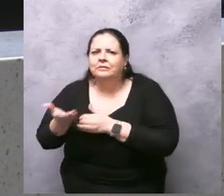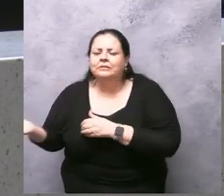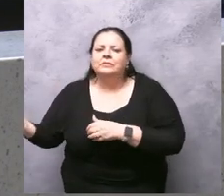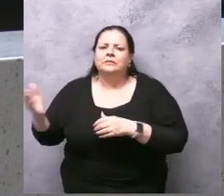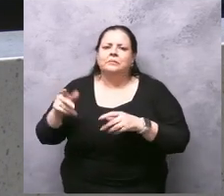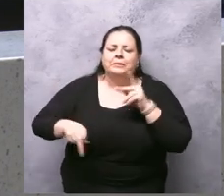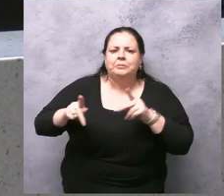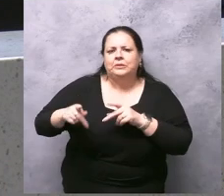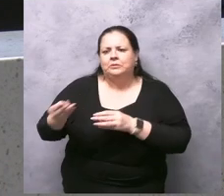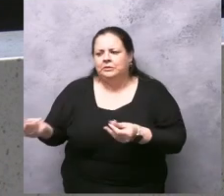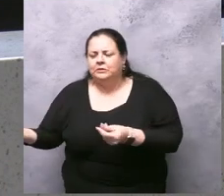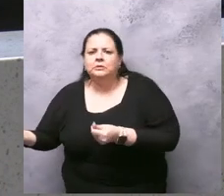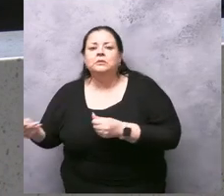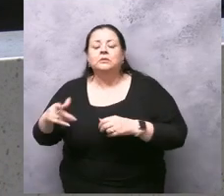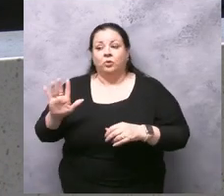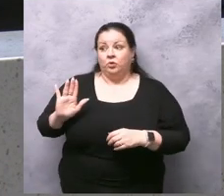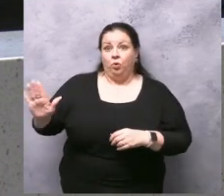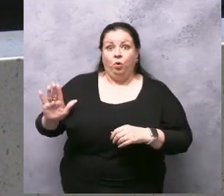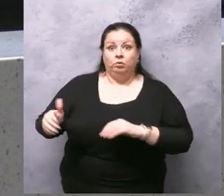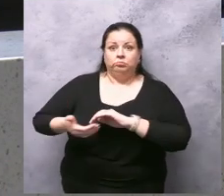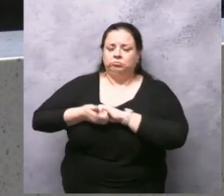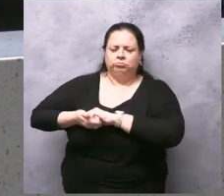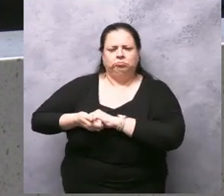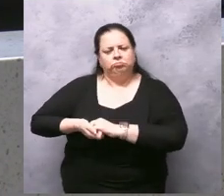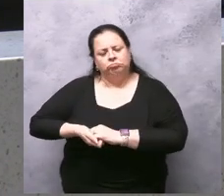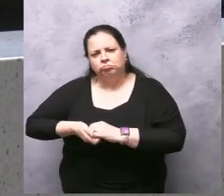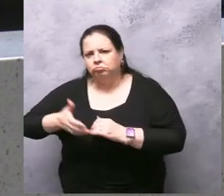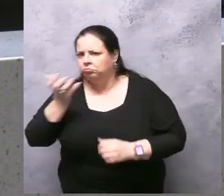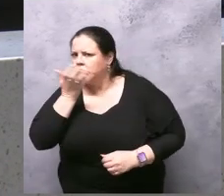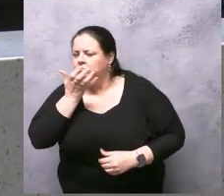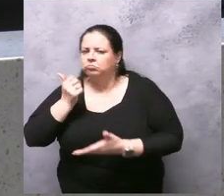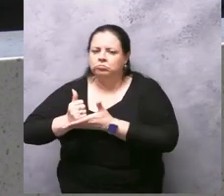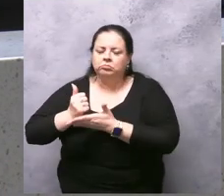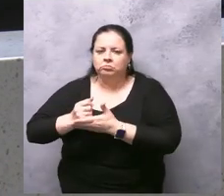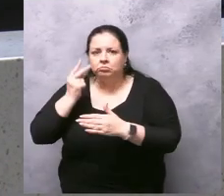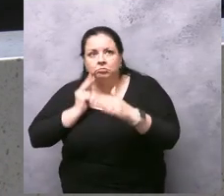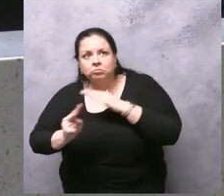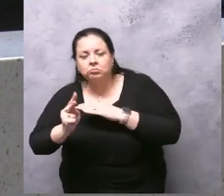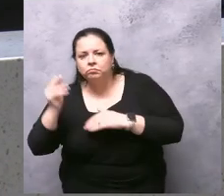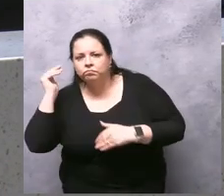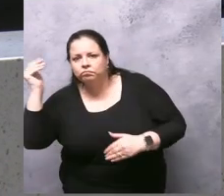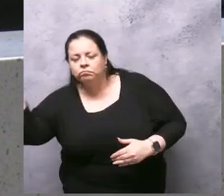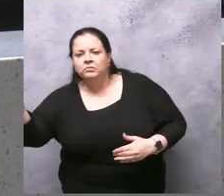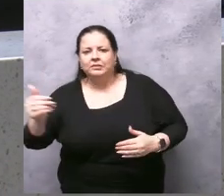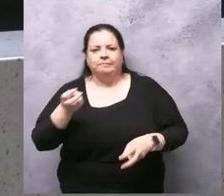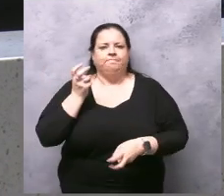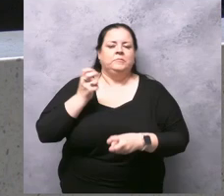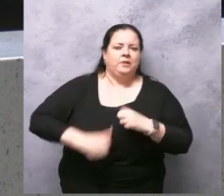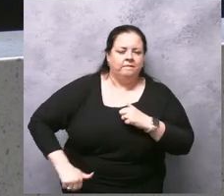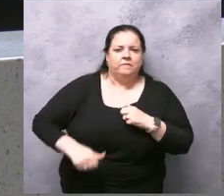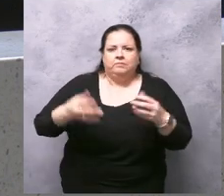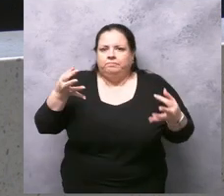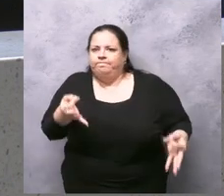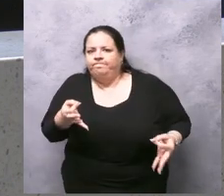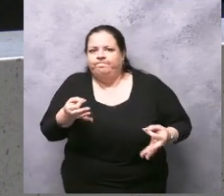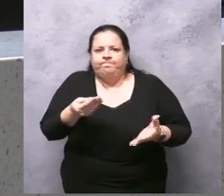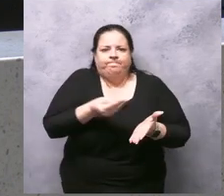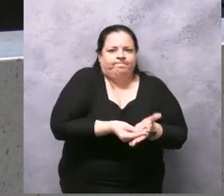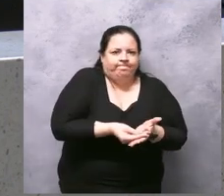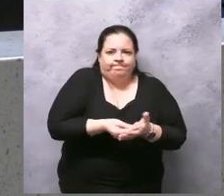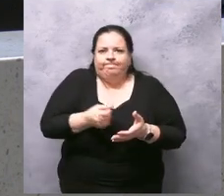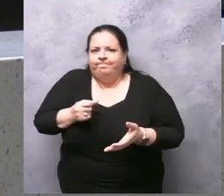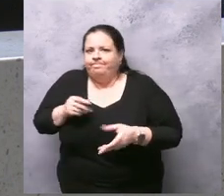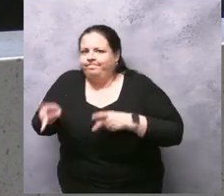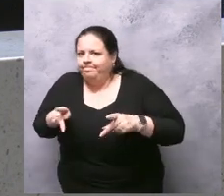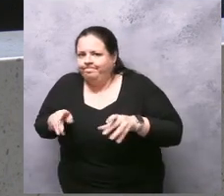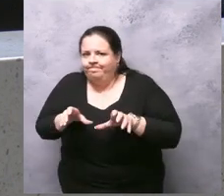your organization has been helpful in helping us look down the road to make some of the hard decisions about where do we need to staff and how best to